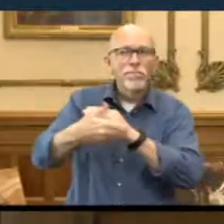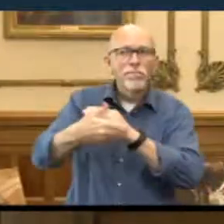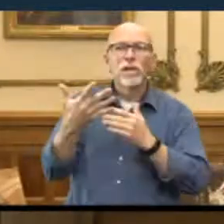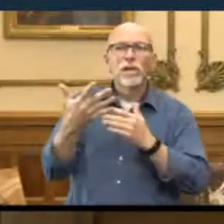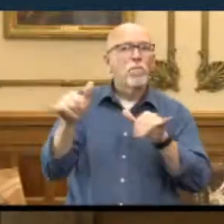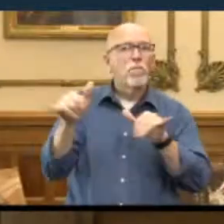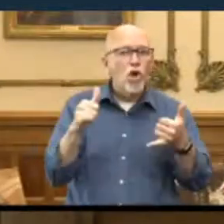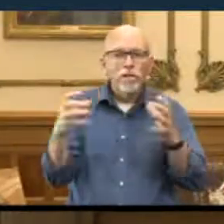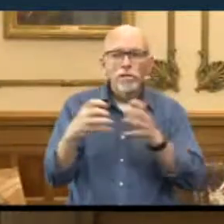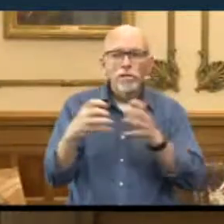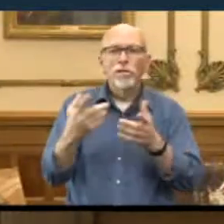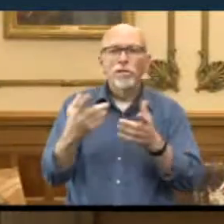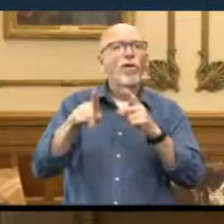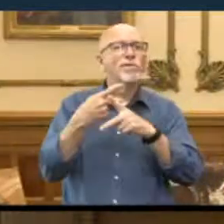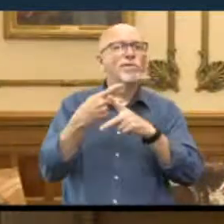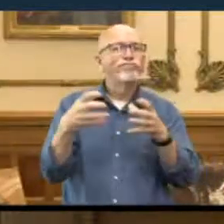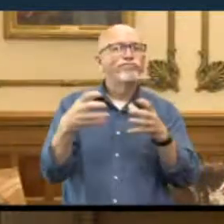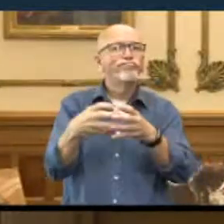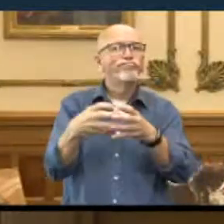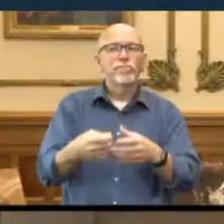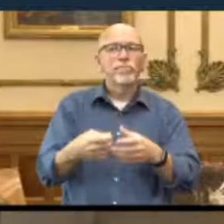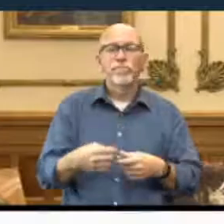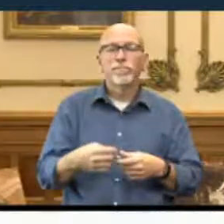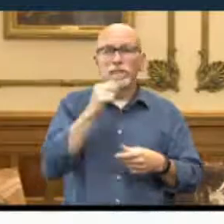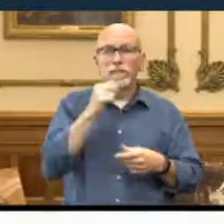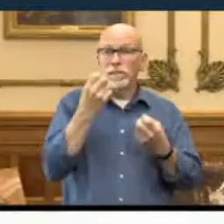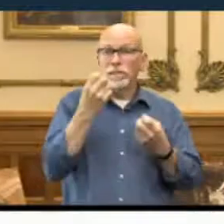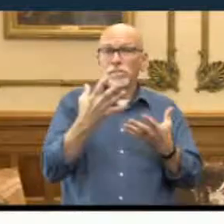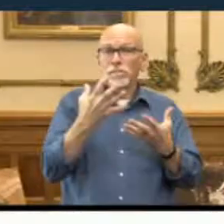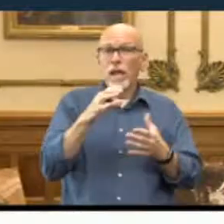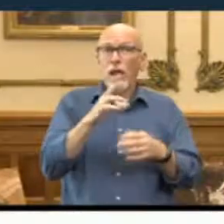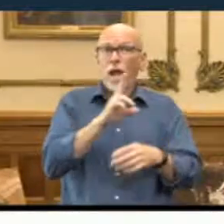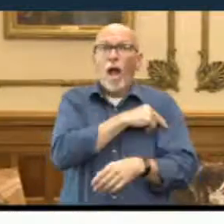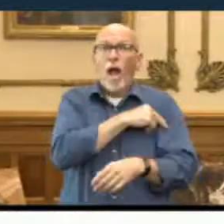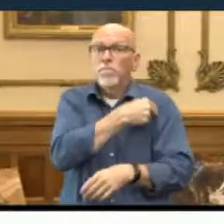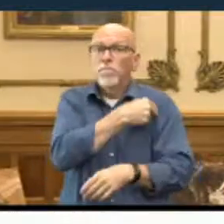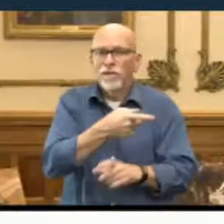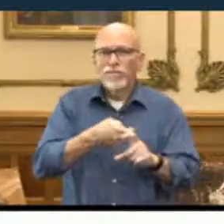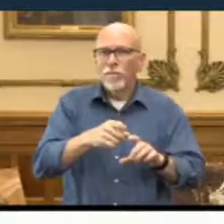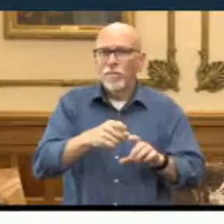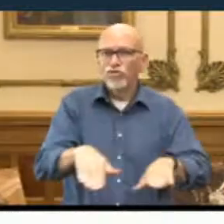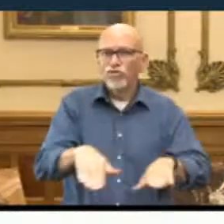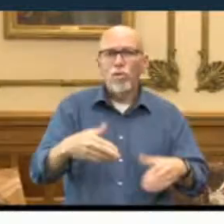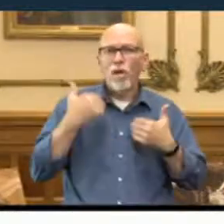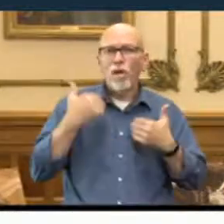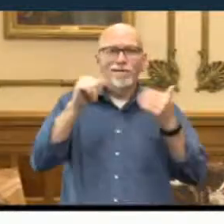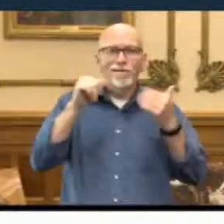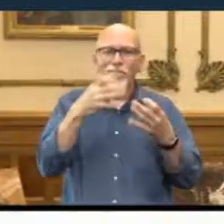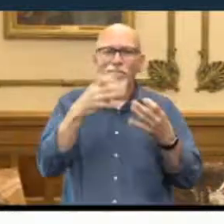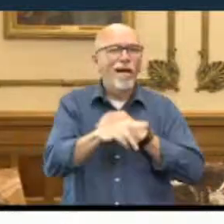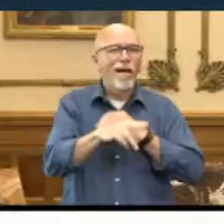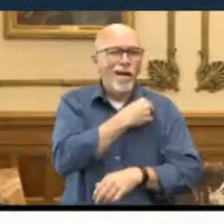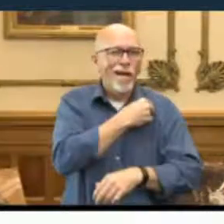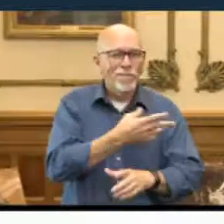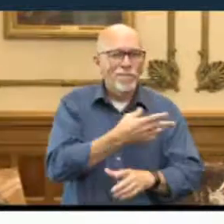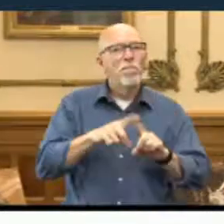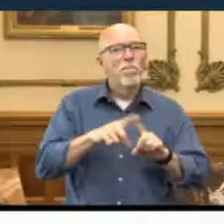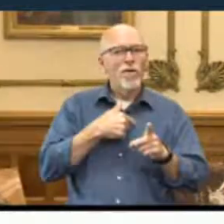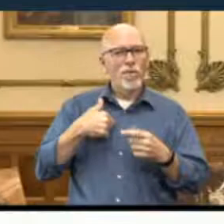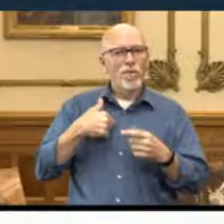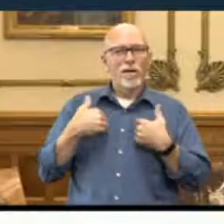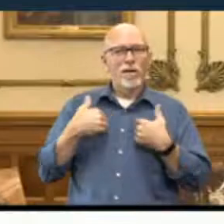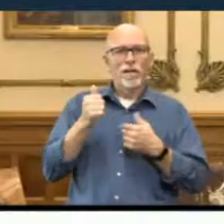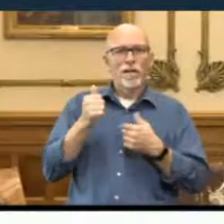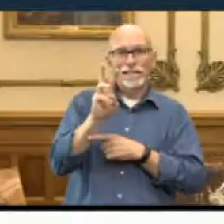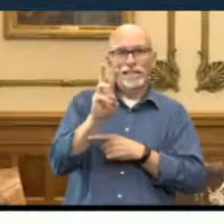other gatherings. Fortunately, we don't see a lot of COVID hospitalizations in children and young adults. We have had